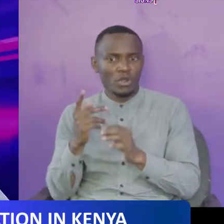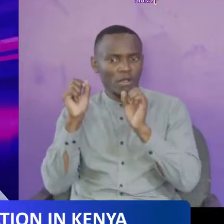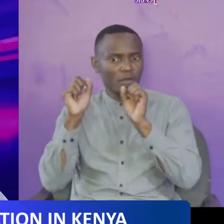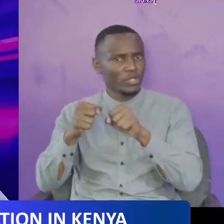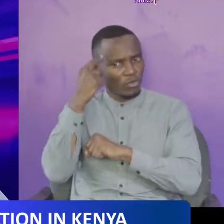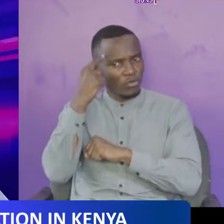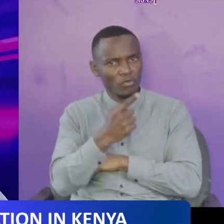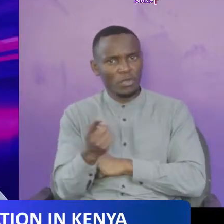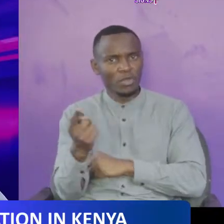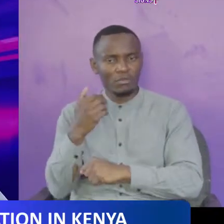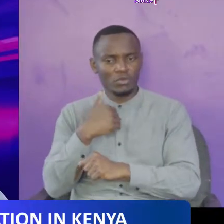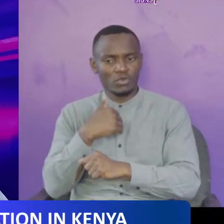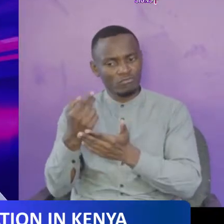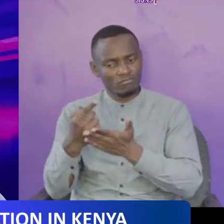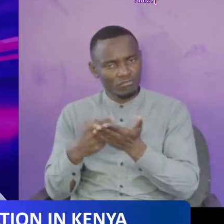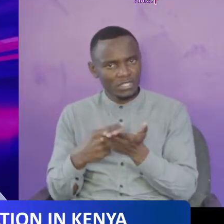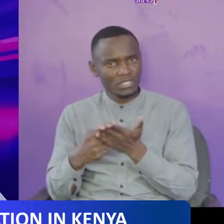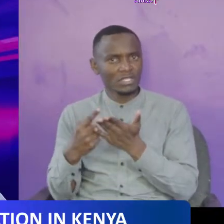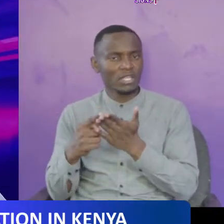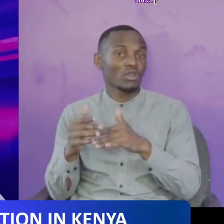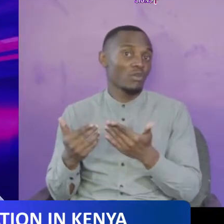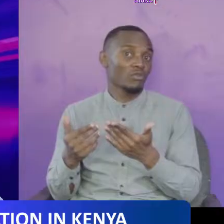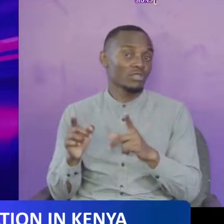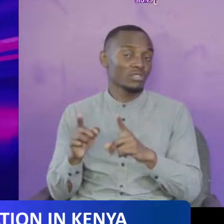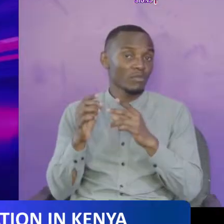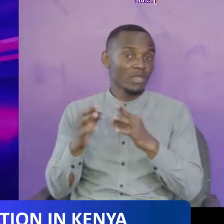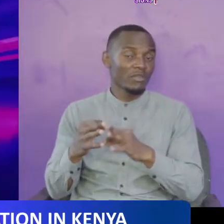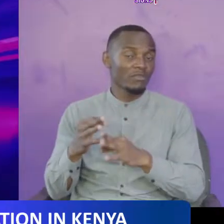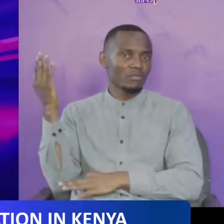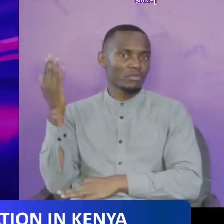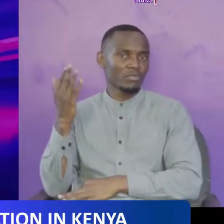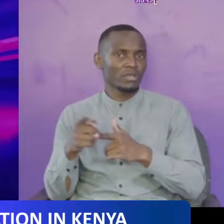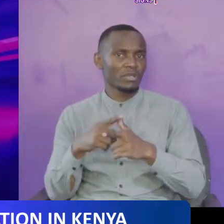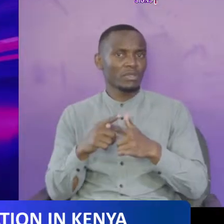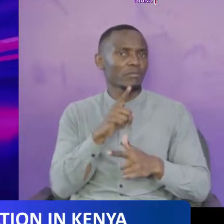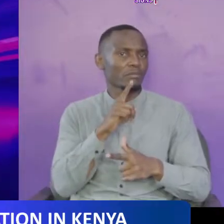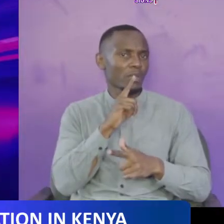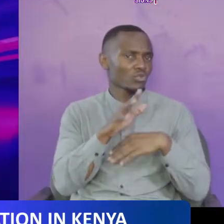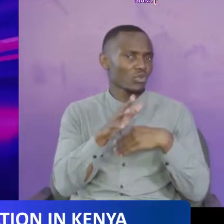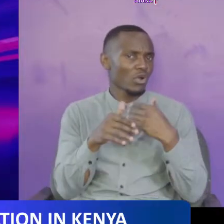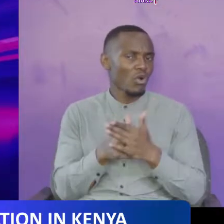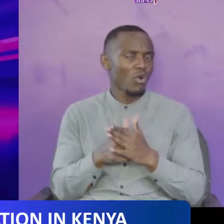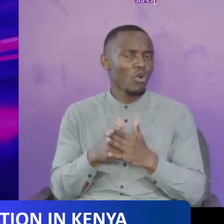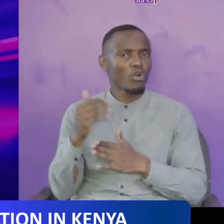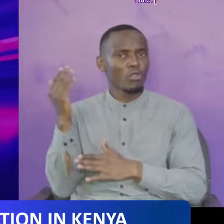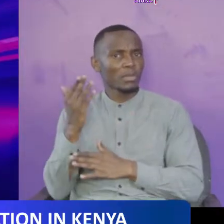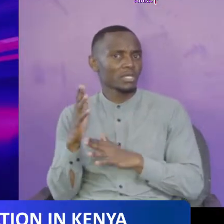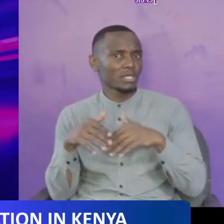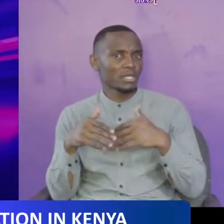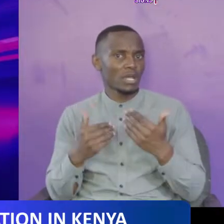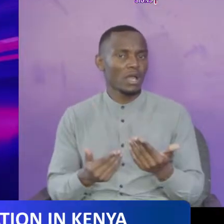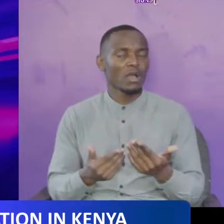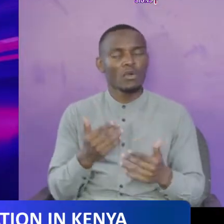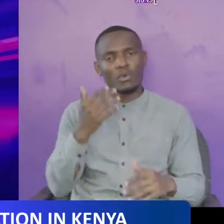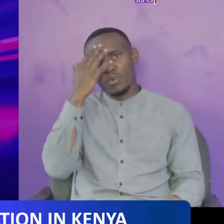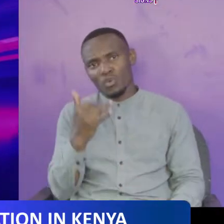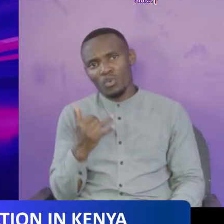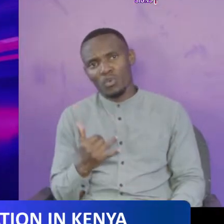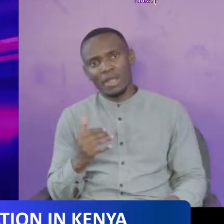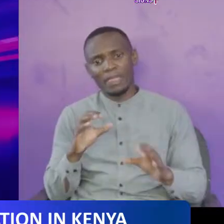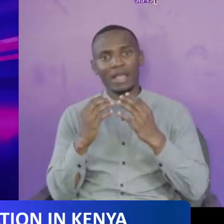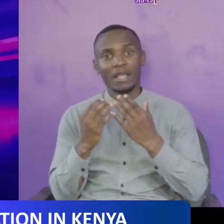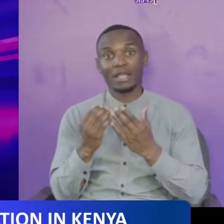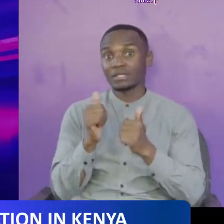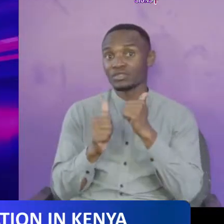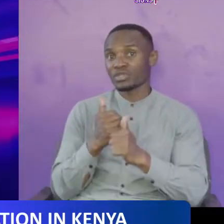conversations? And if it's presentations, how do you make sure that everybody gets to present? Because a class of 70